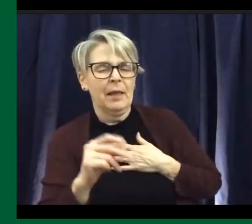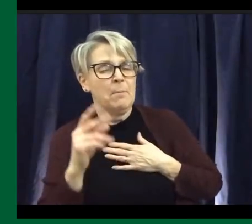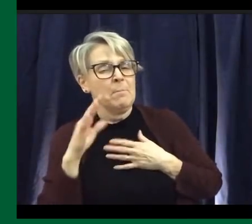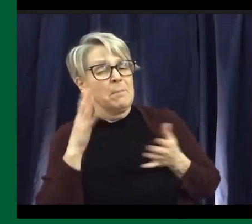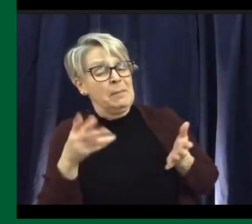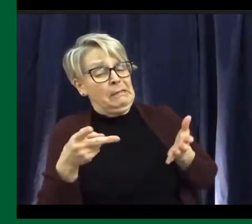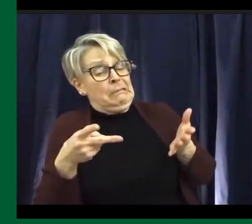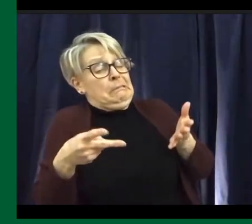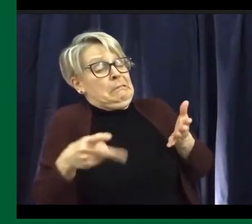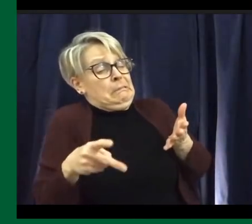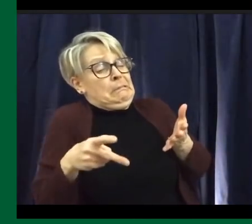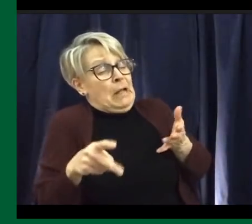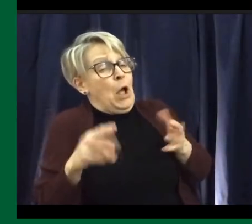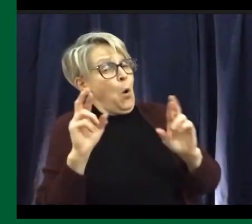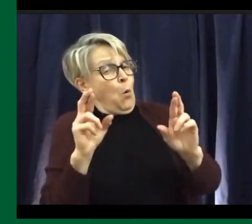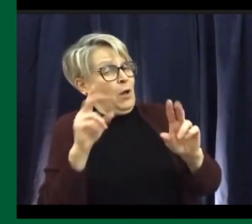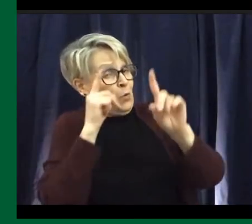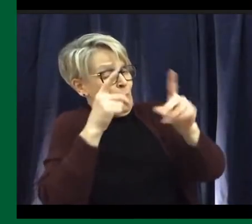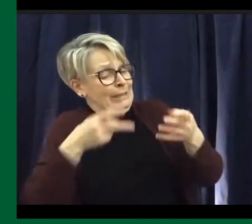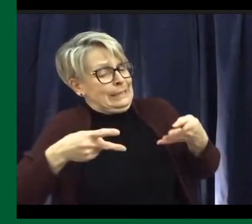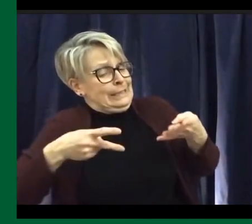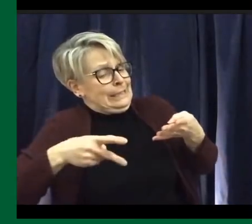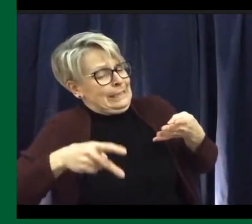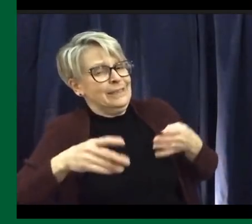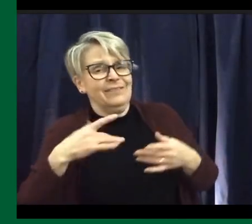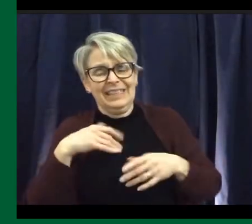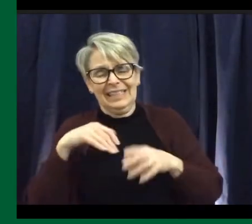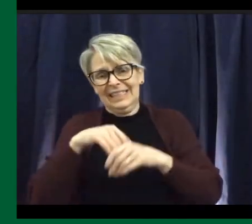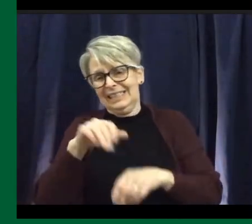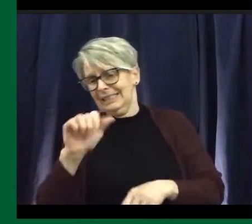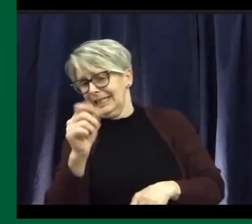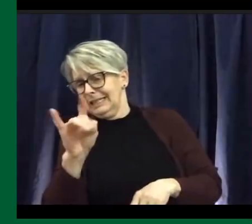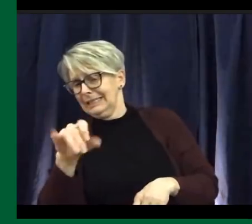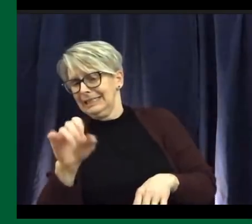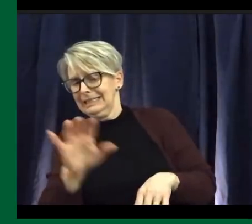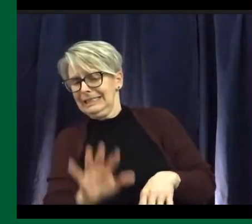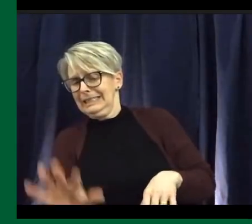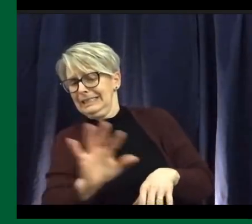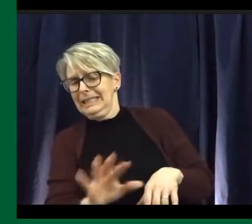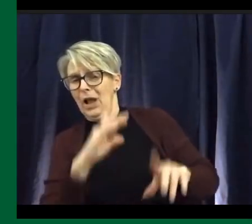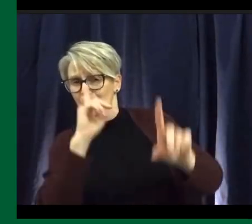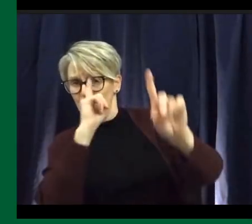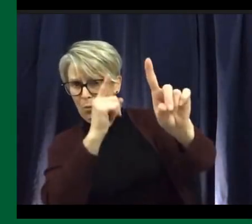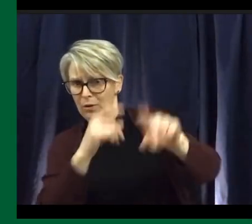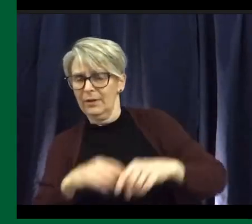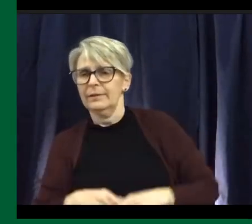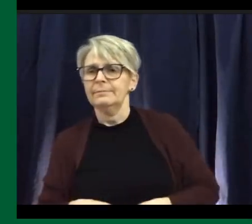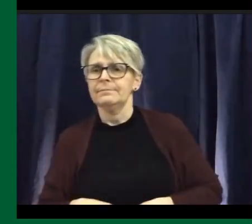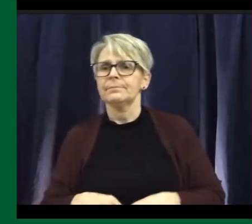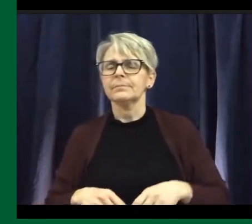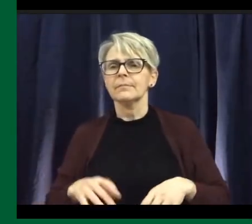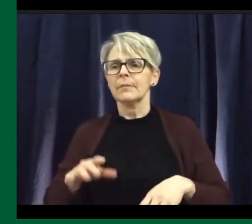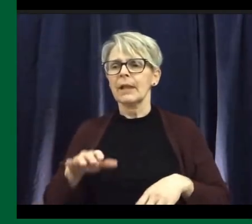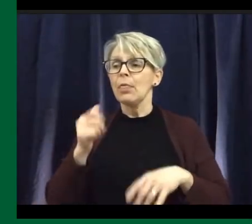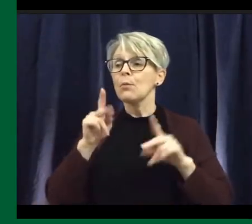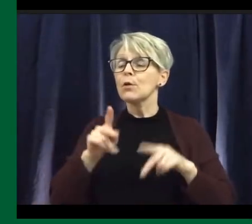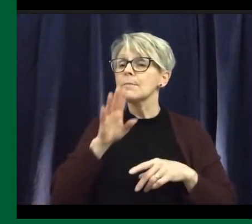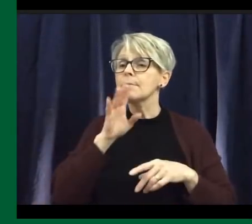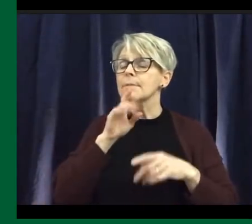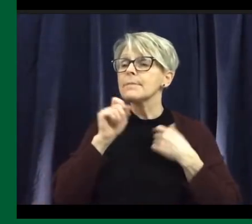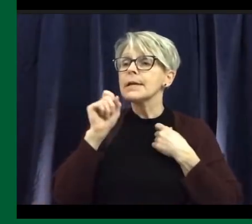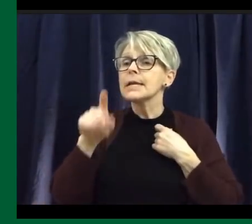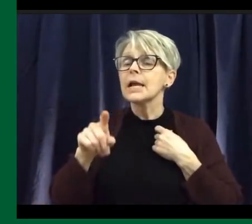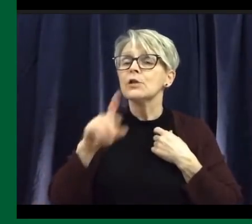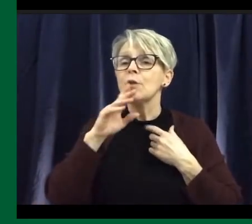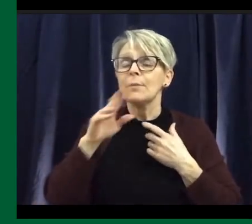that. So within the next 10 days. Sure. Jumping back to variants of concern